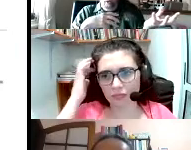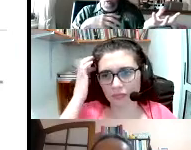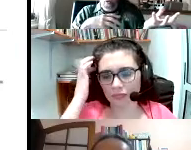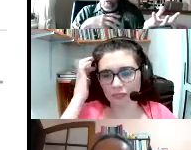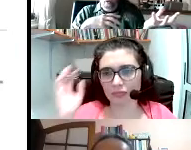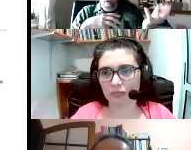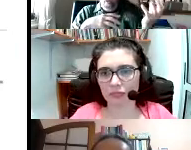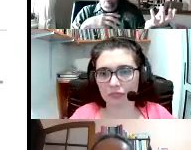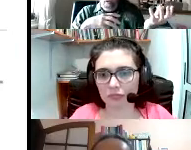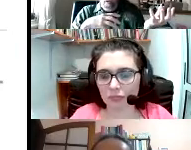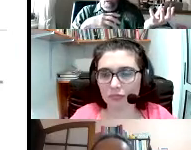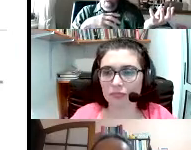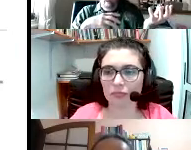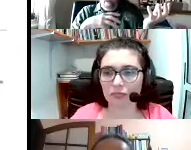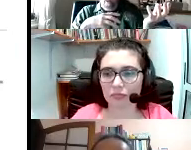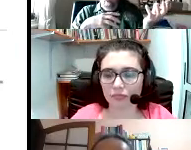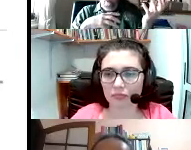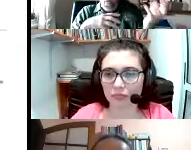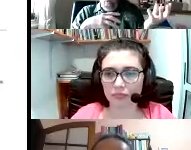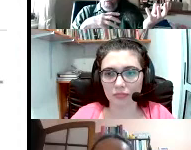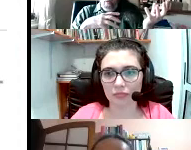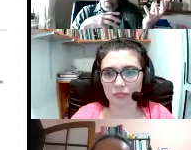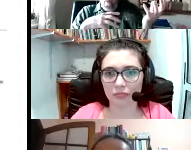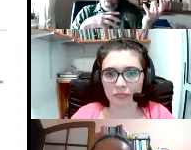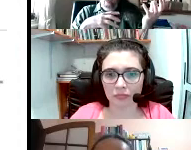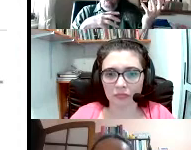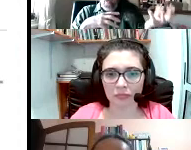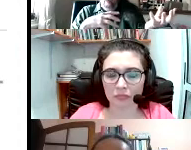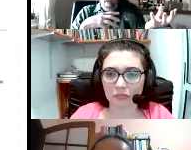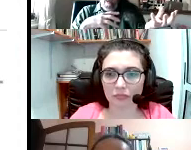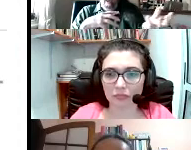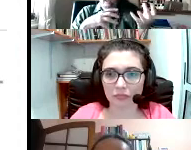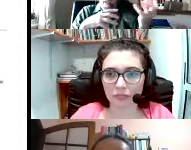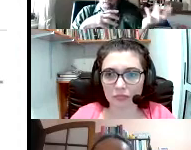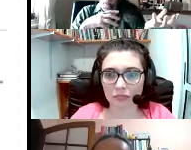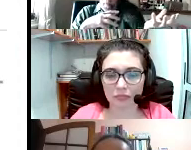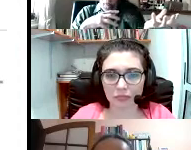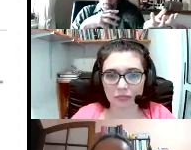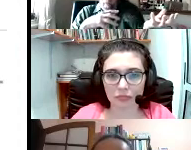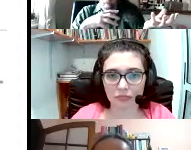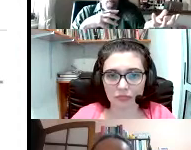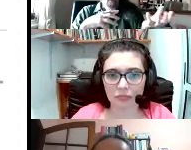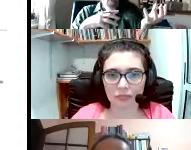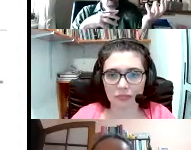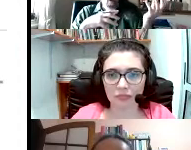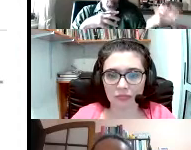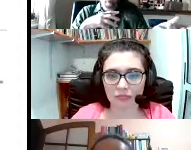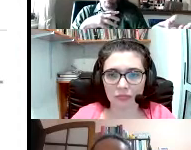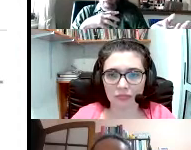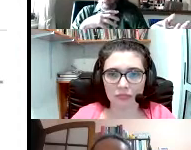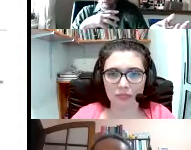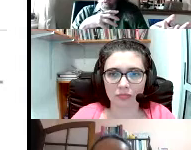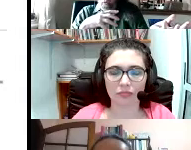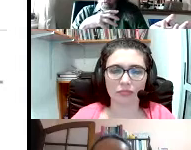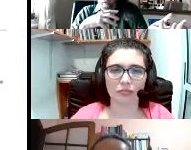the origin of their particular view of decision making. You had anarchists mostly that said, oh, the proper way